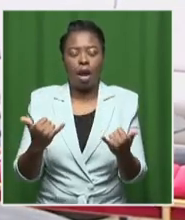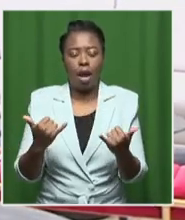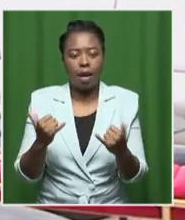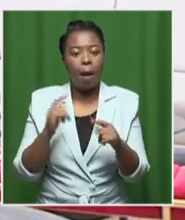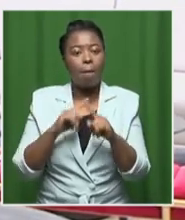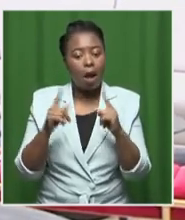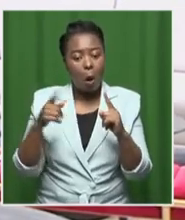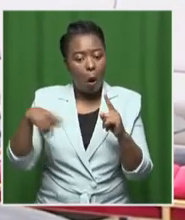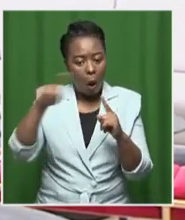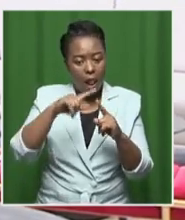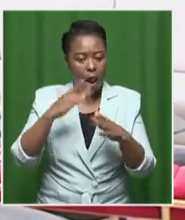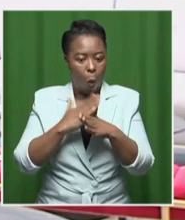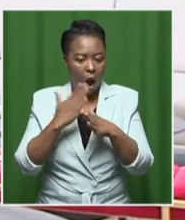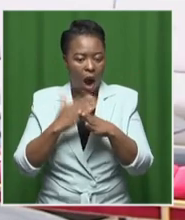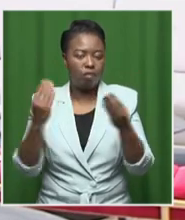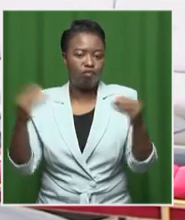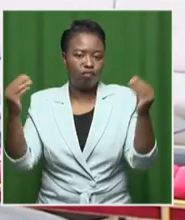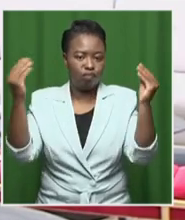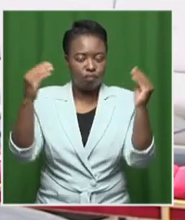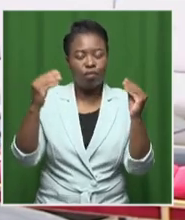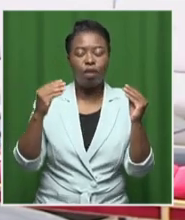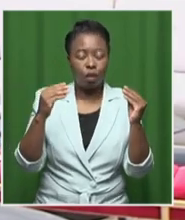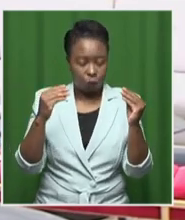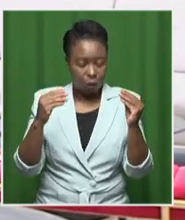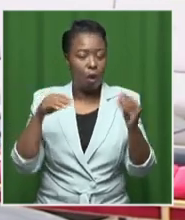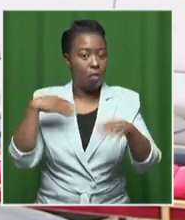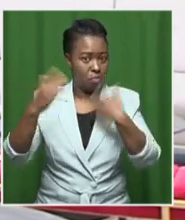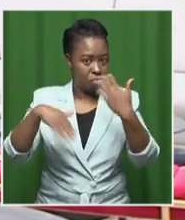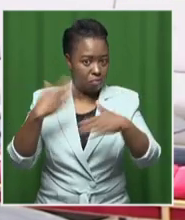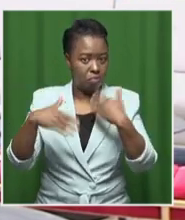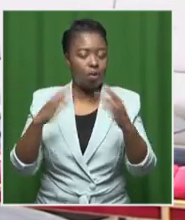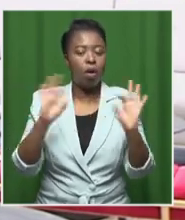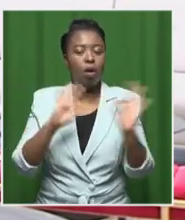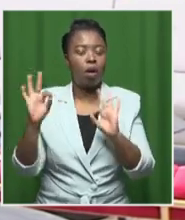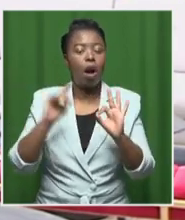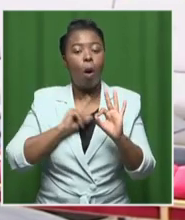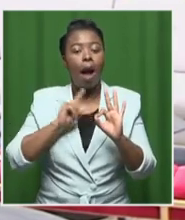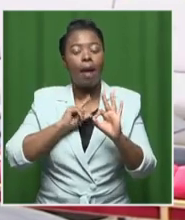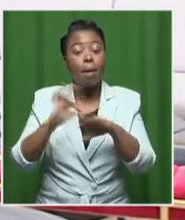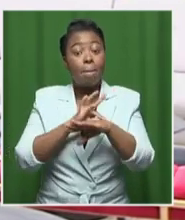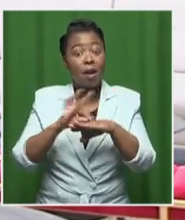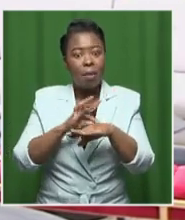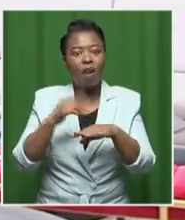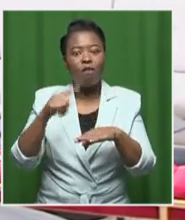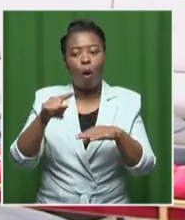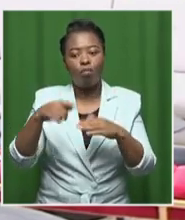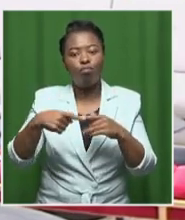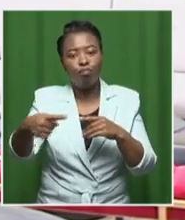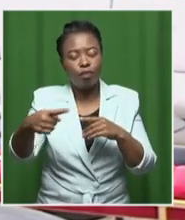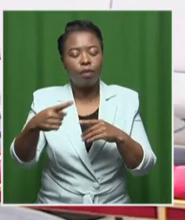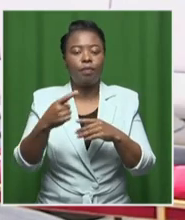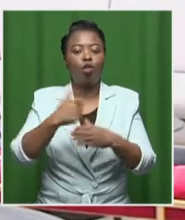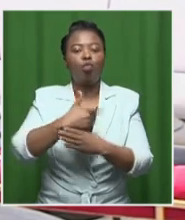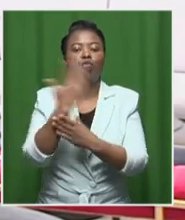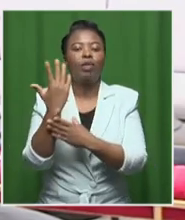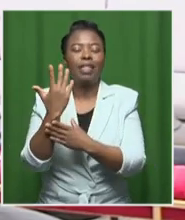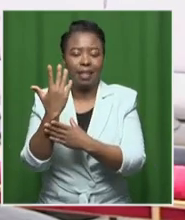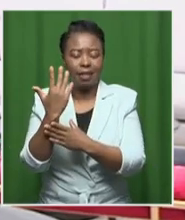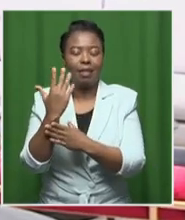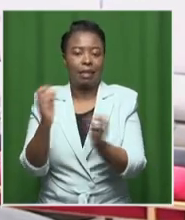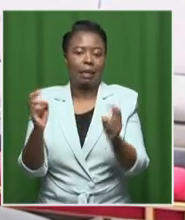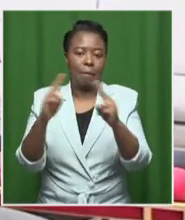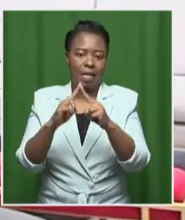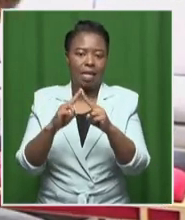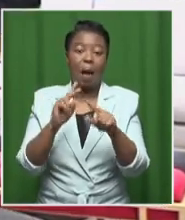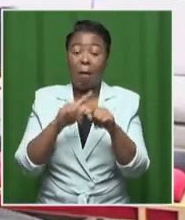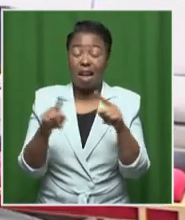all hands on deck, and really the ball is rolling in terms of the lead up to the main BRICS summit. It's already a hive of activity here